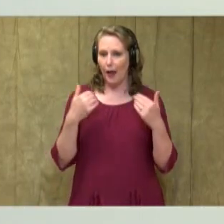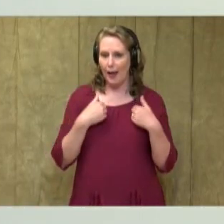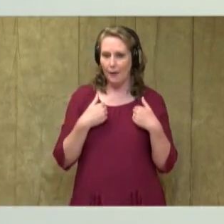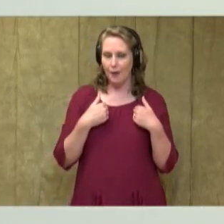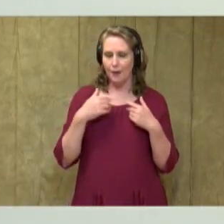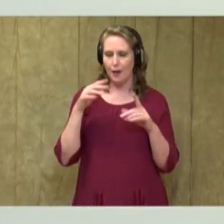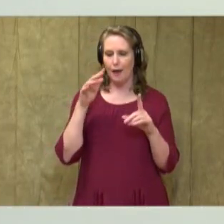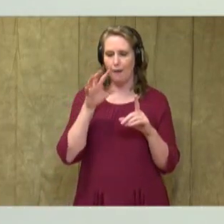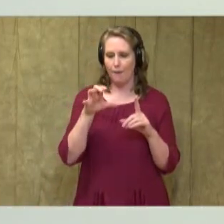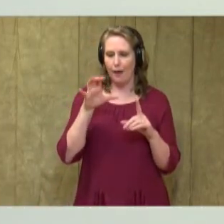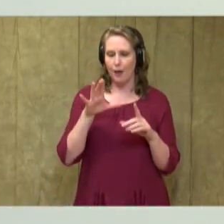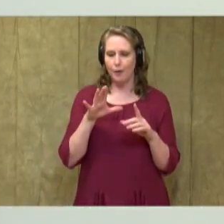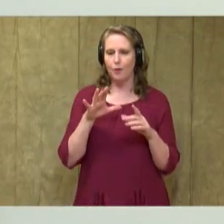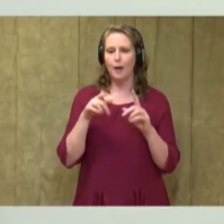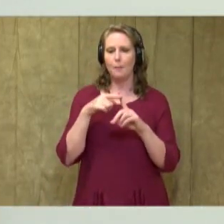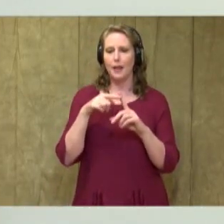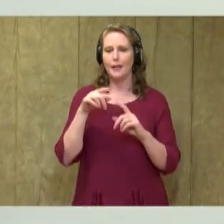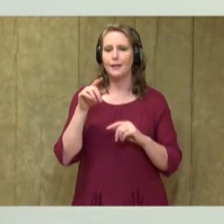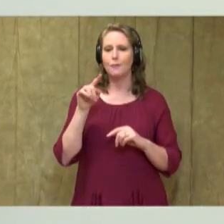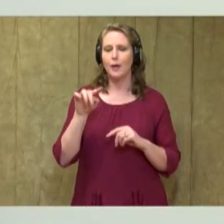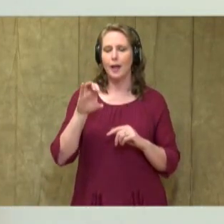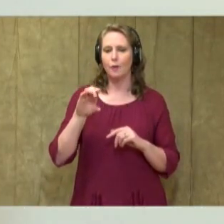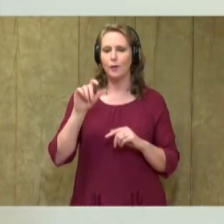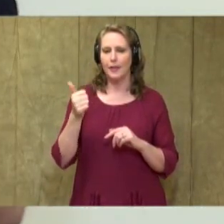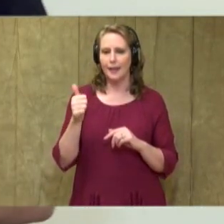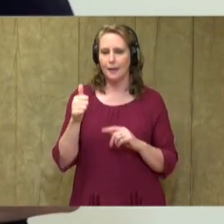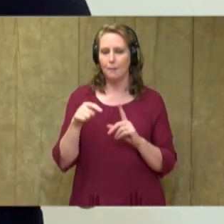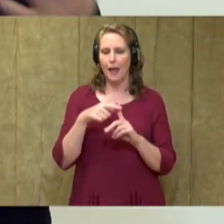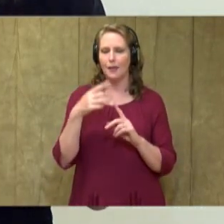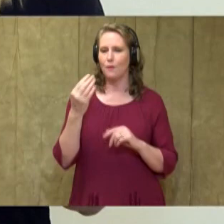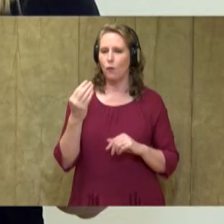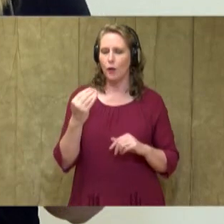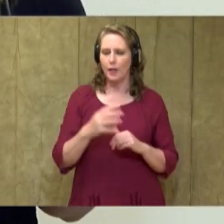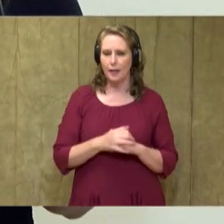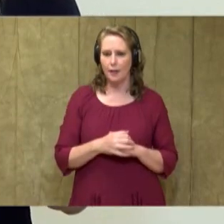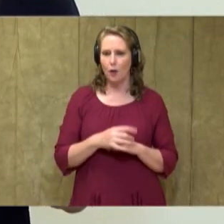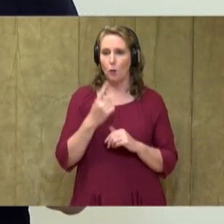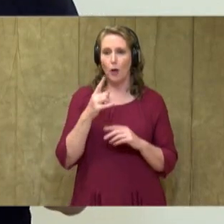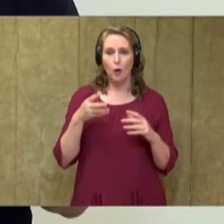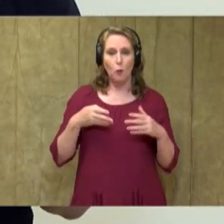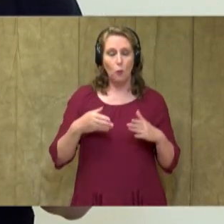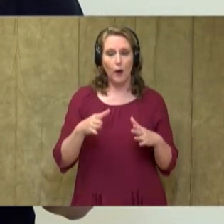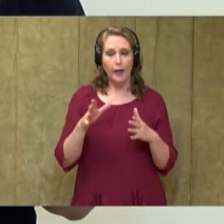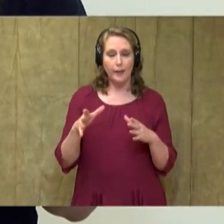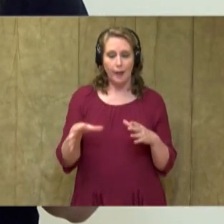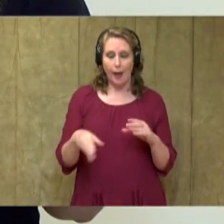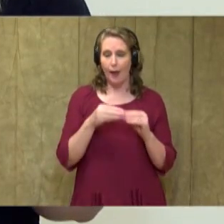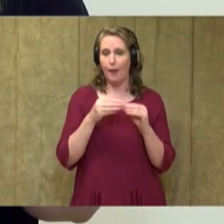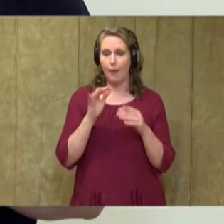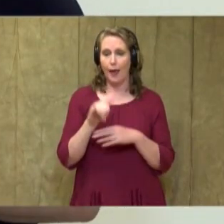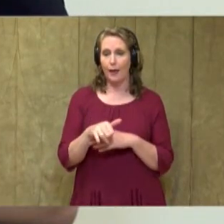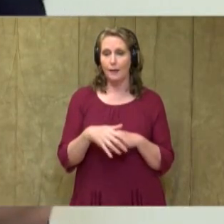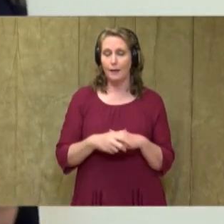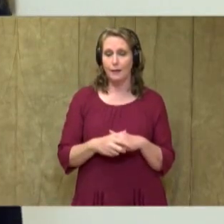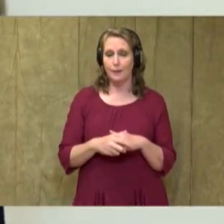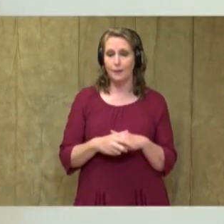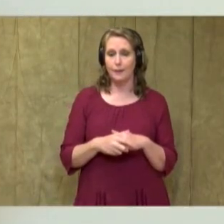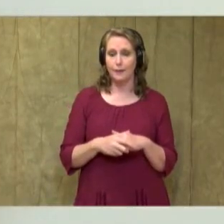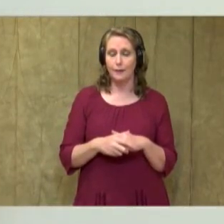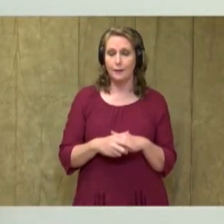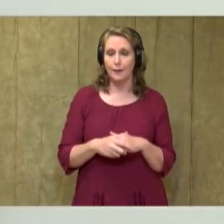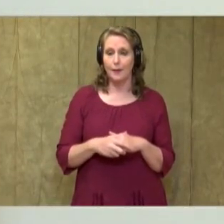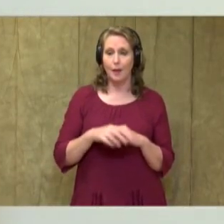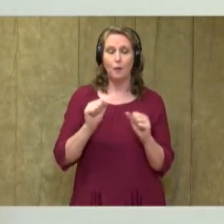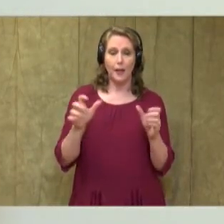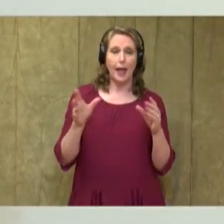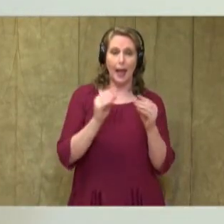we have 500 plus 110 plus 14. What's one way we could find that total? Well, we